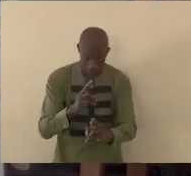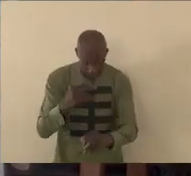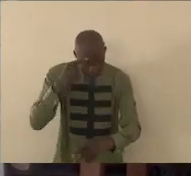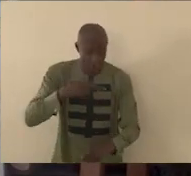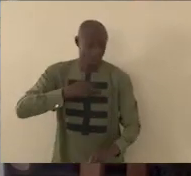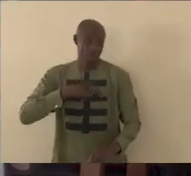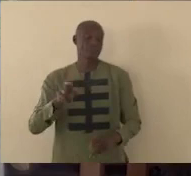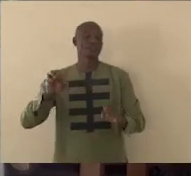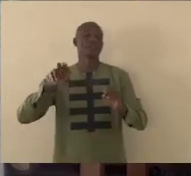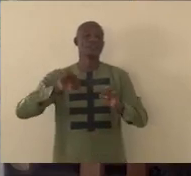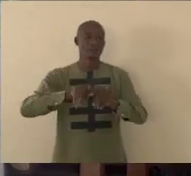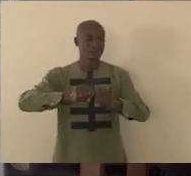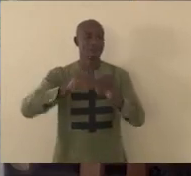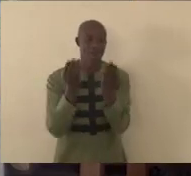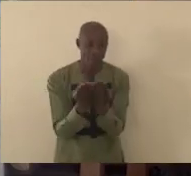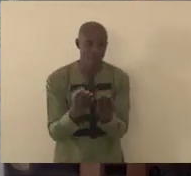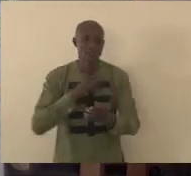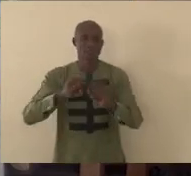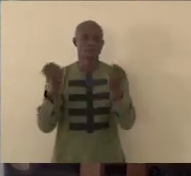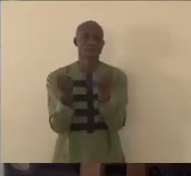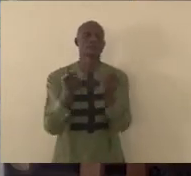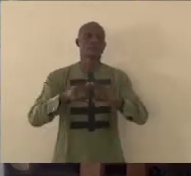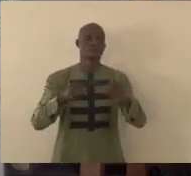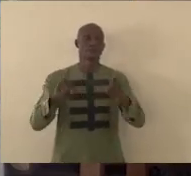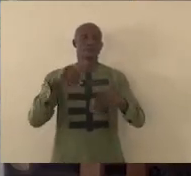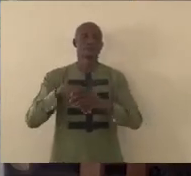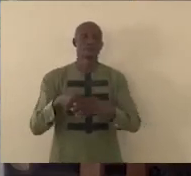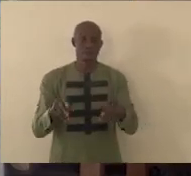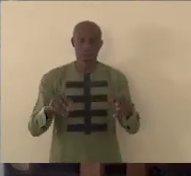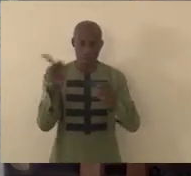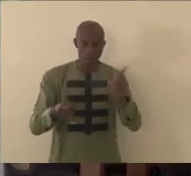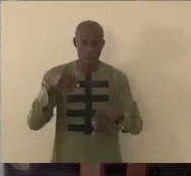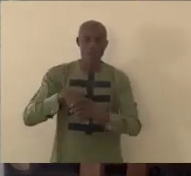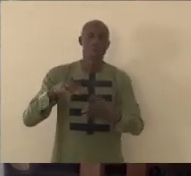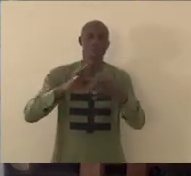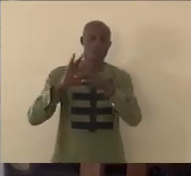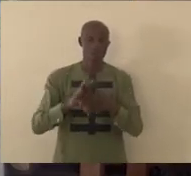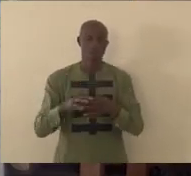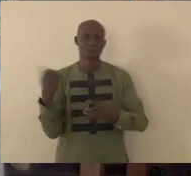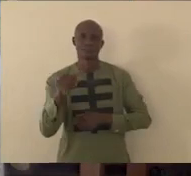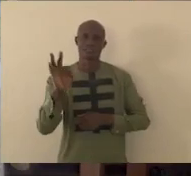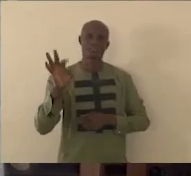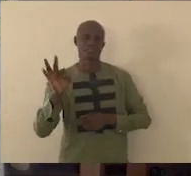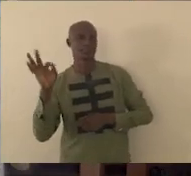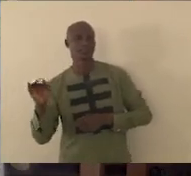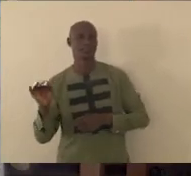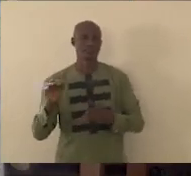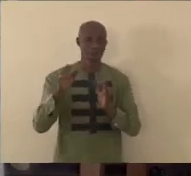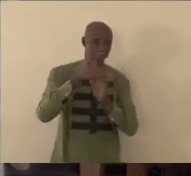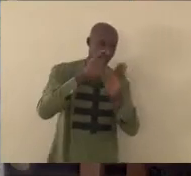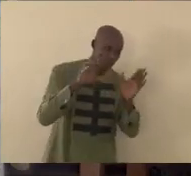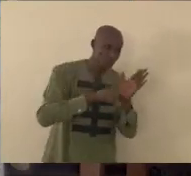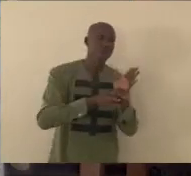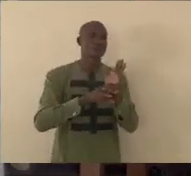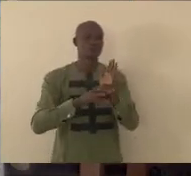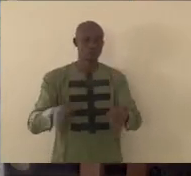the religious, ethnic, cultural, and social diversities of the people in the Union. The 1999 Constitution appears to